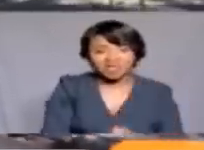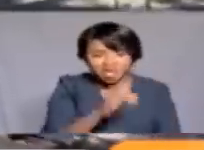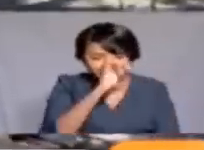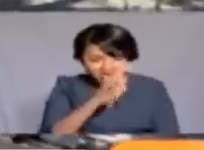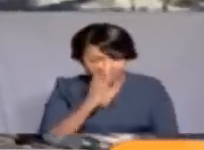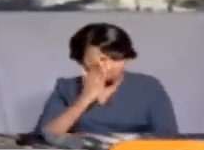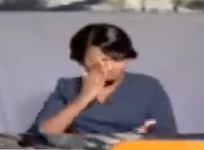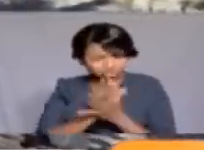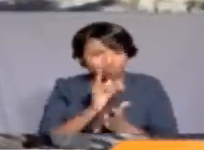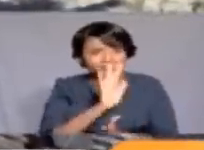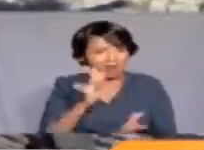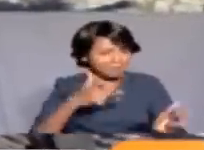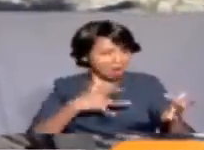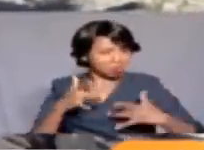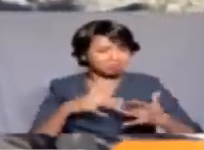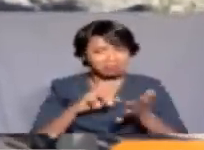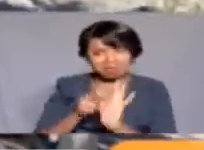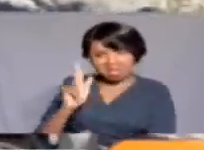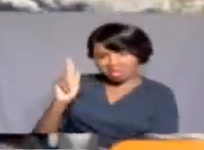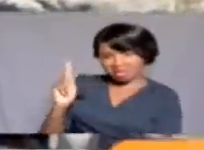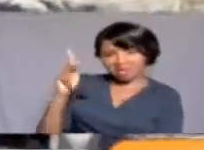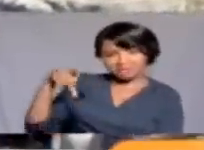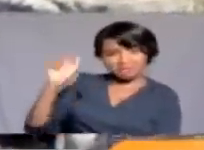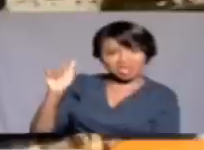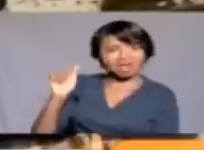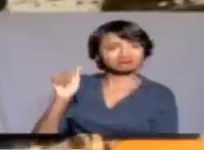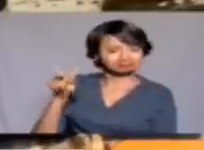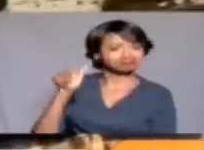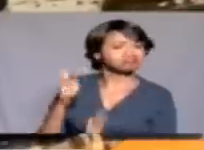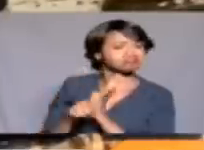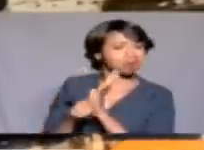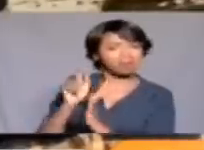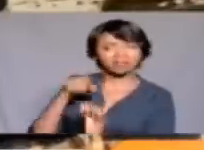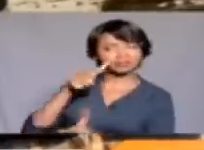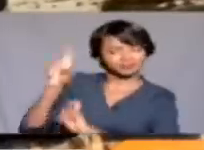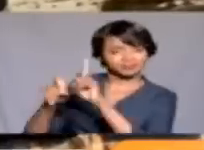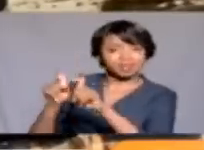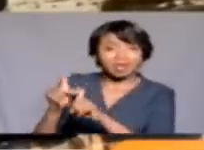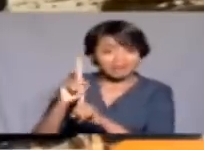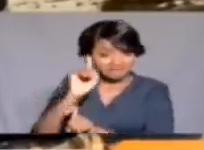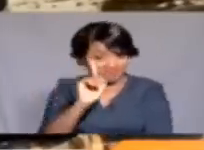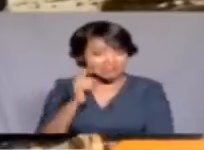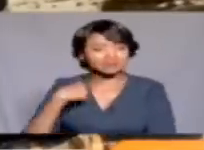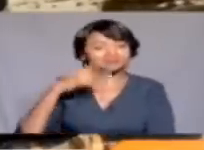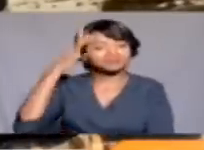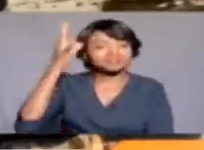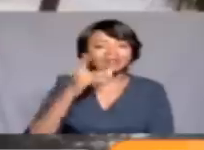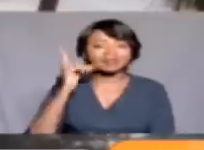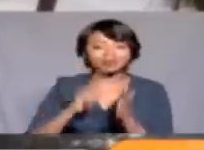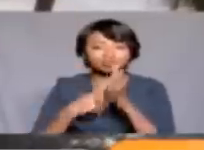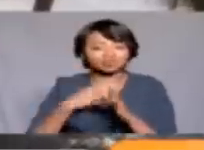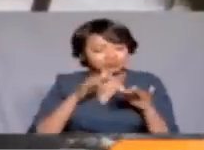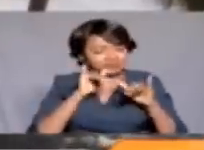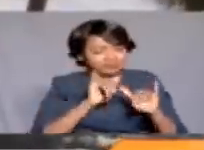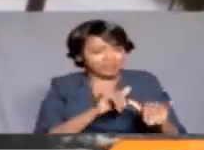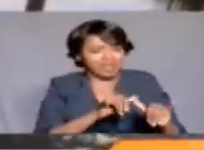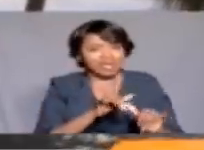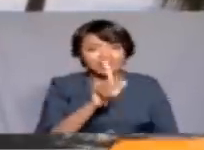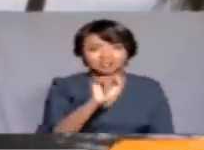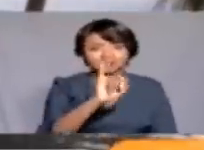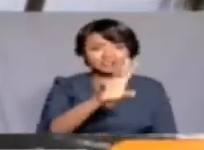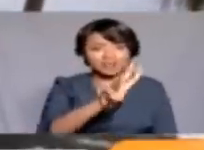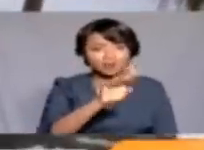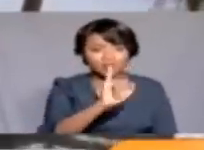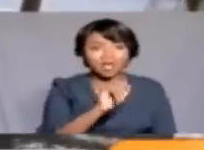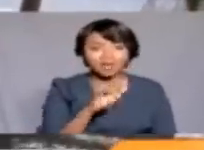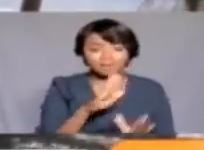are true, then KPA has a case to answer. But we've decided to camp at Tiwi Beach and observe the vessel's